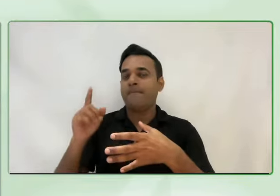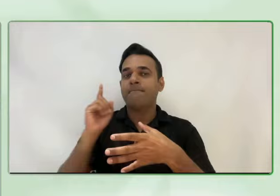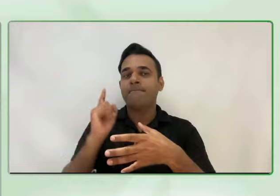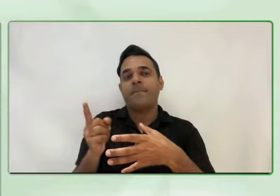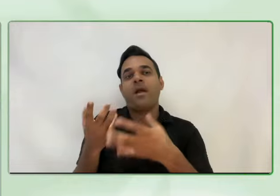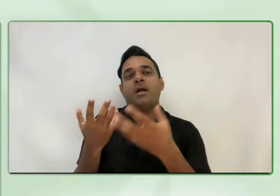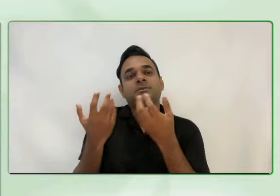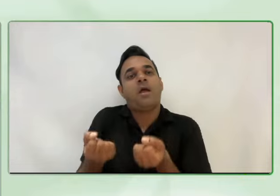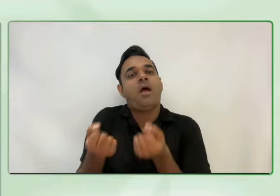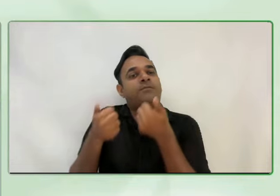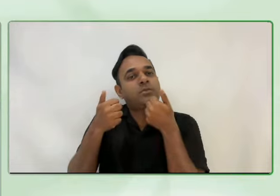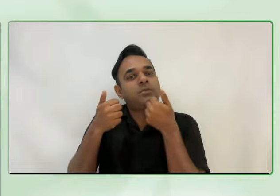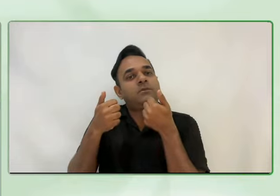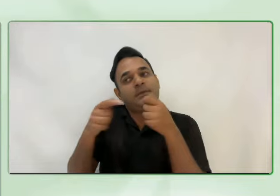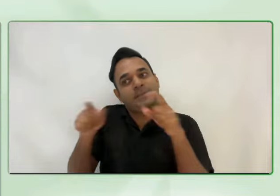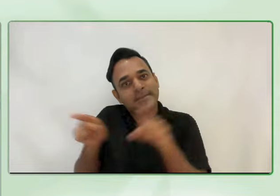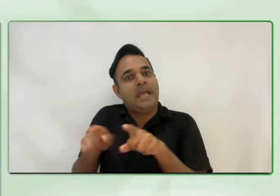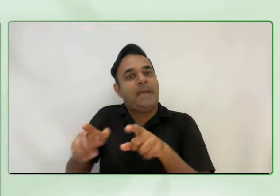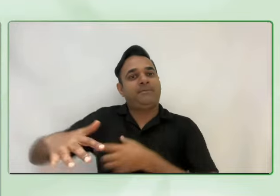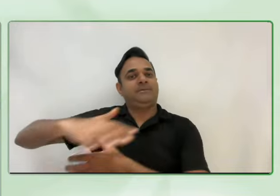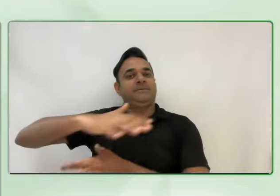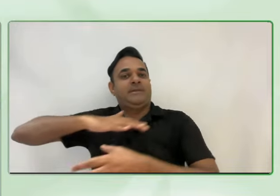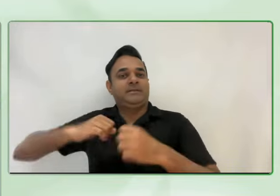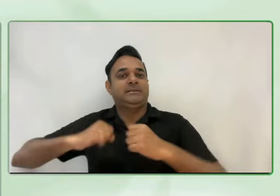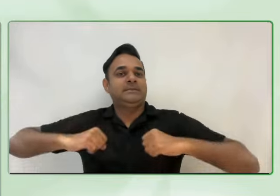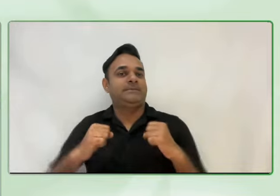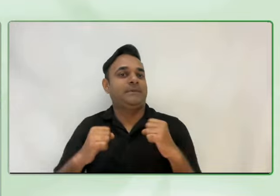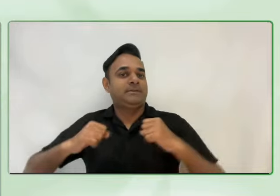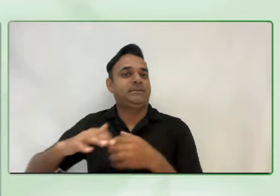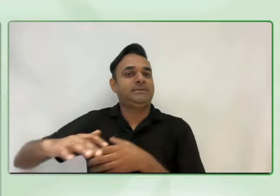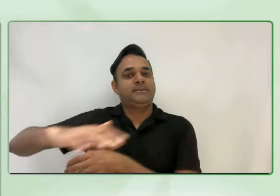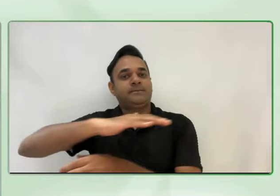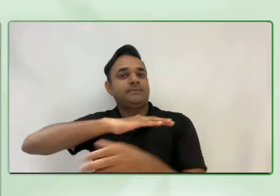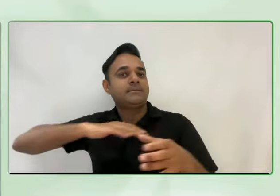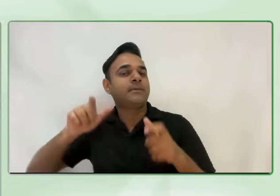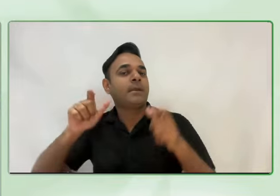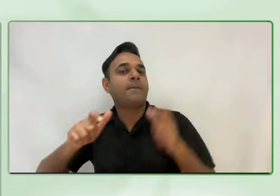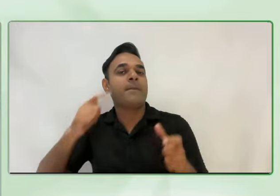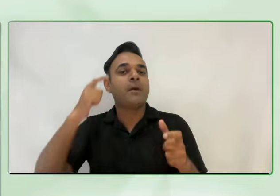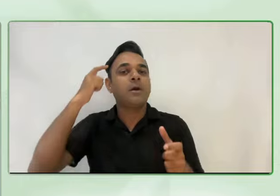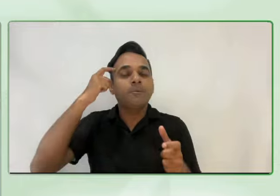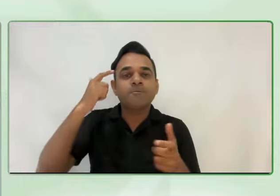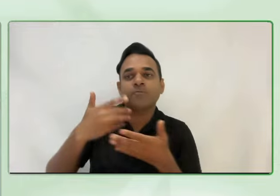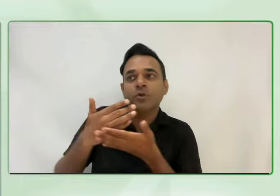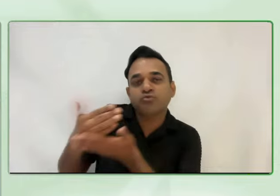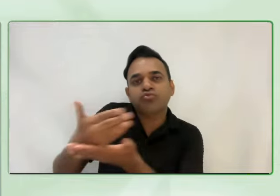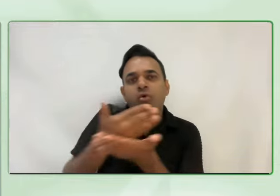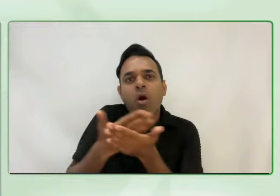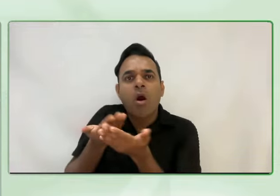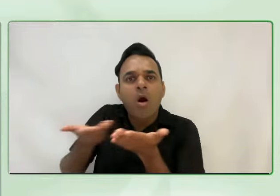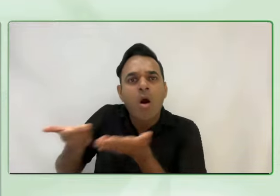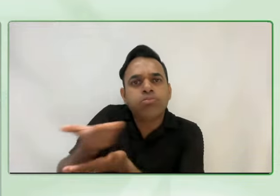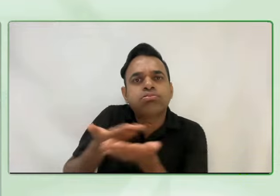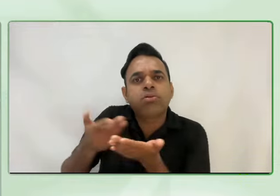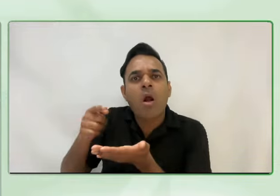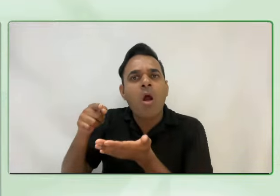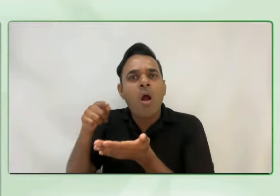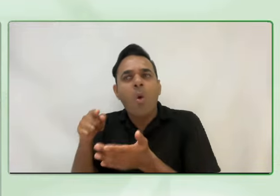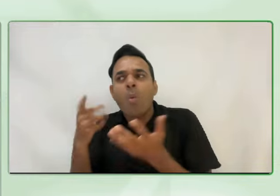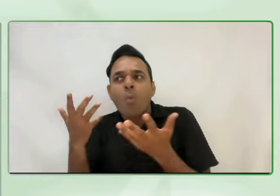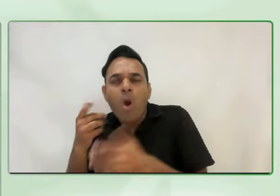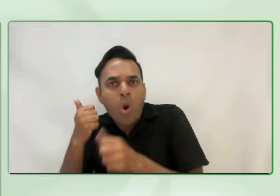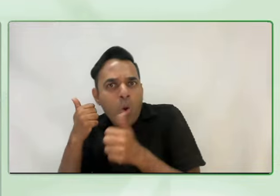send out regular surveys, and we make sure we collect the data, analyze the results of the survey, and